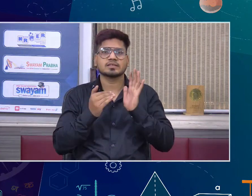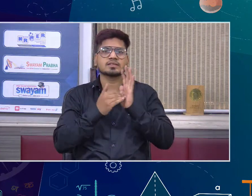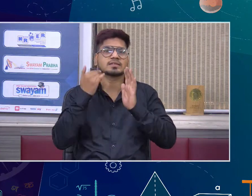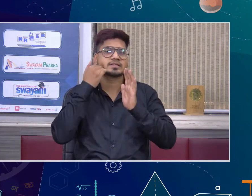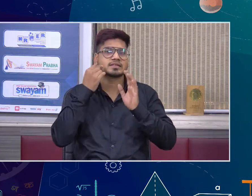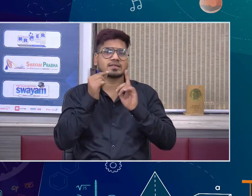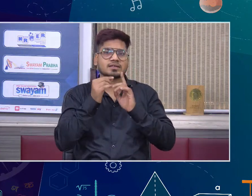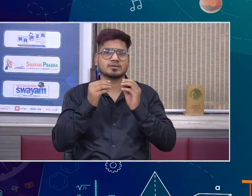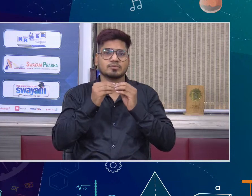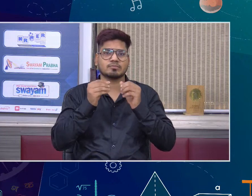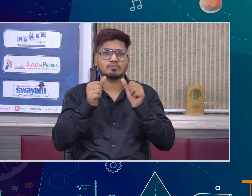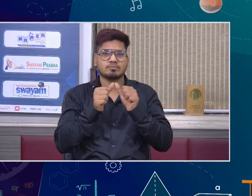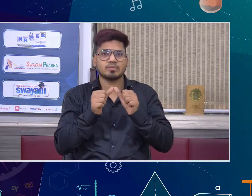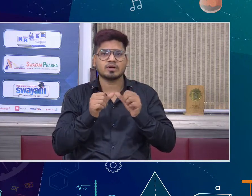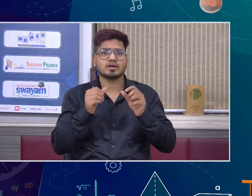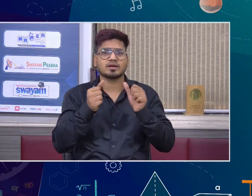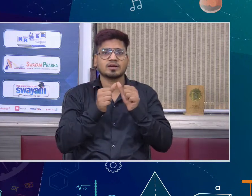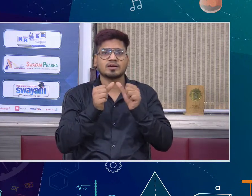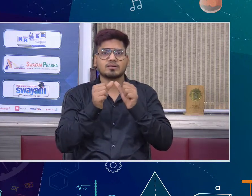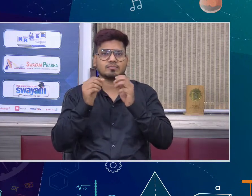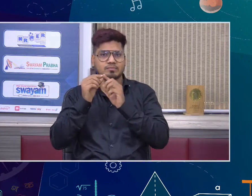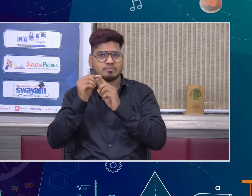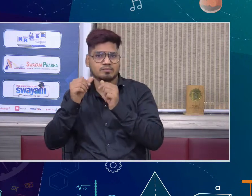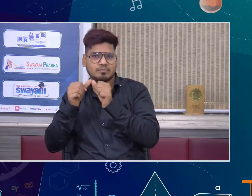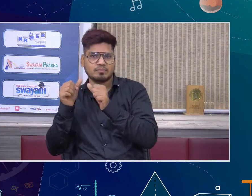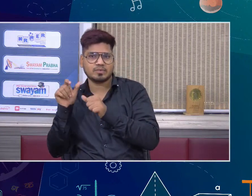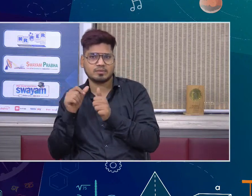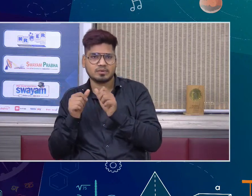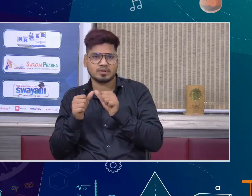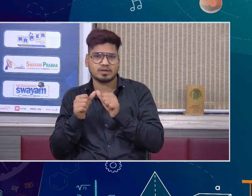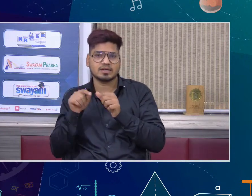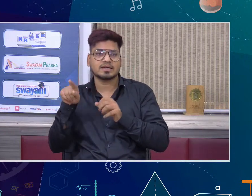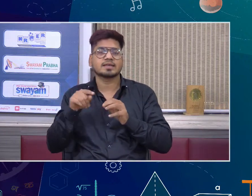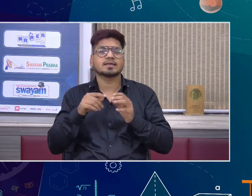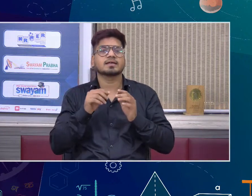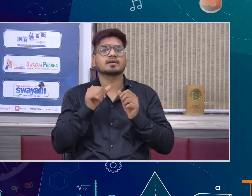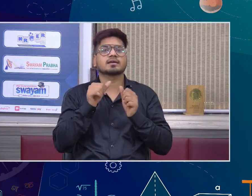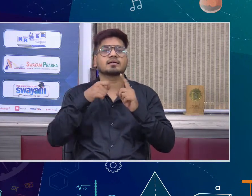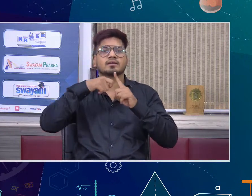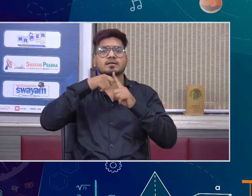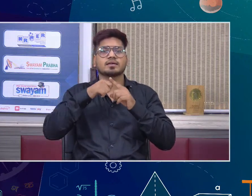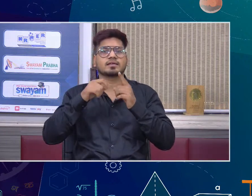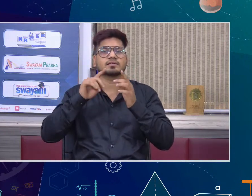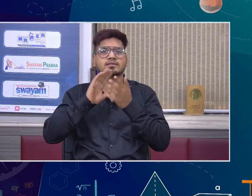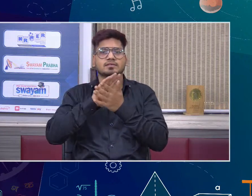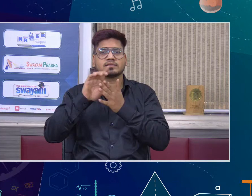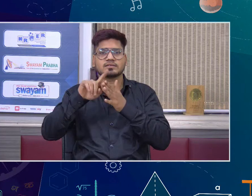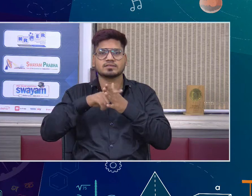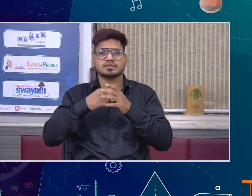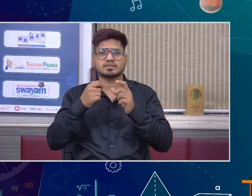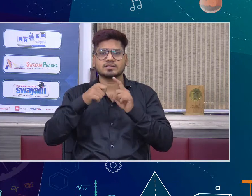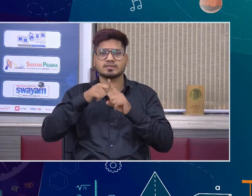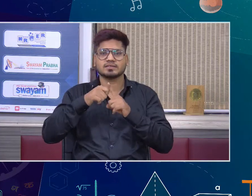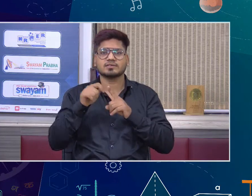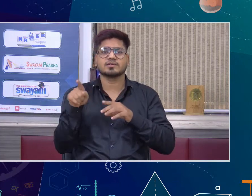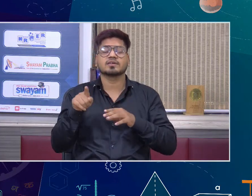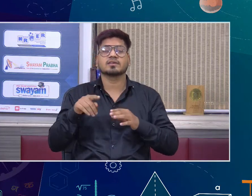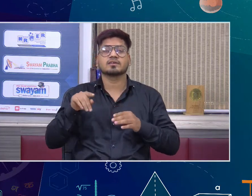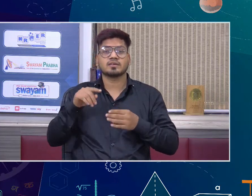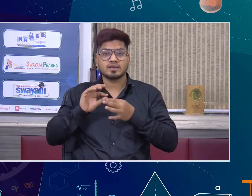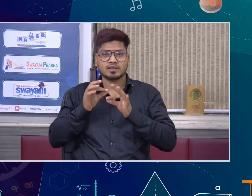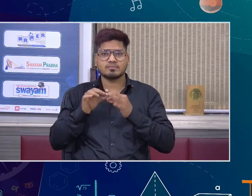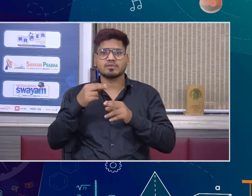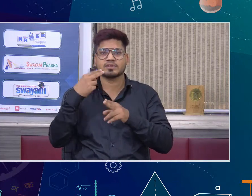Inclusive Education, Kashmir. Along with him, we have a sign language interpreter, and he is Mr.